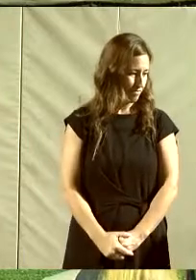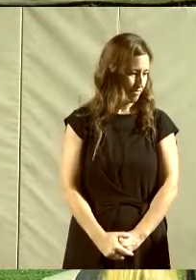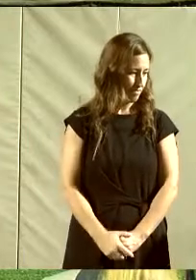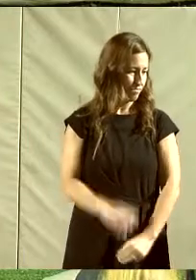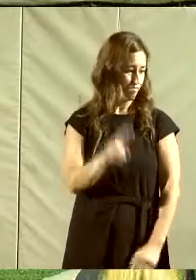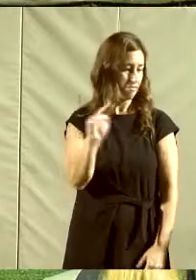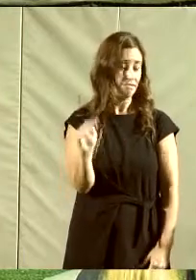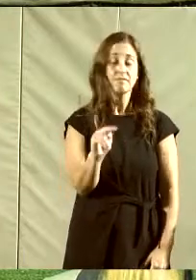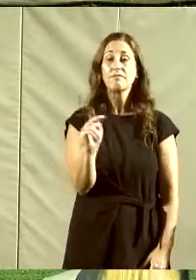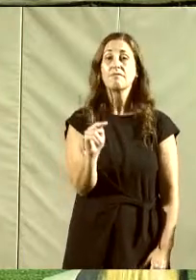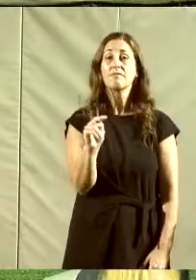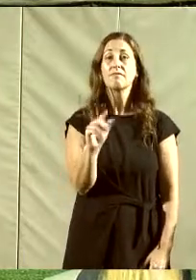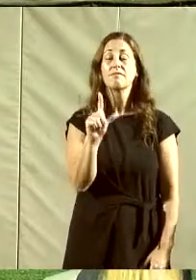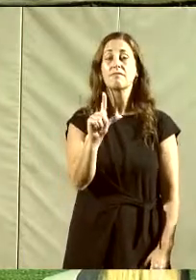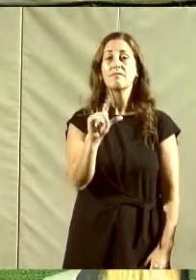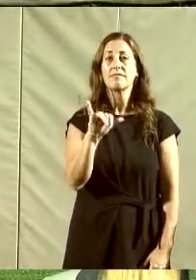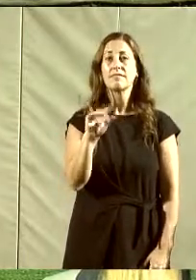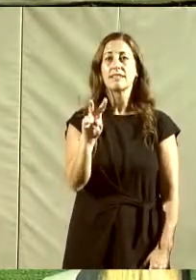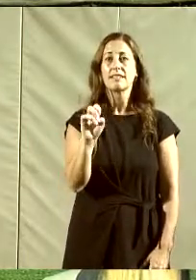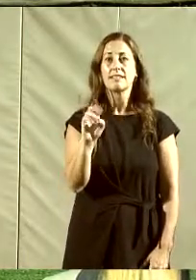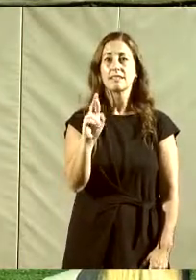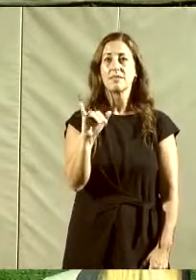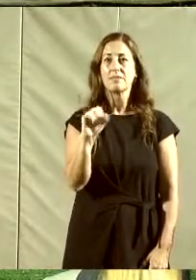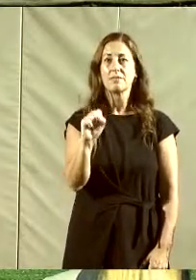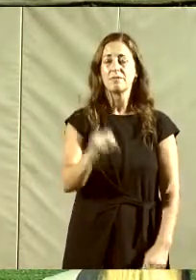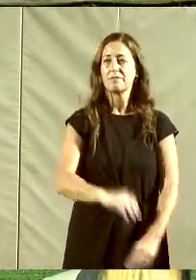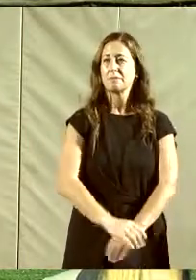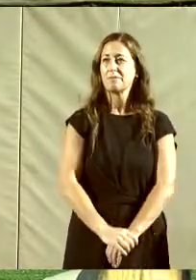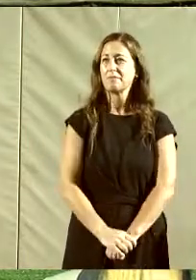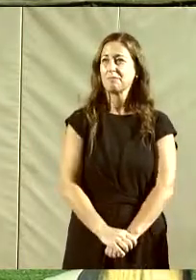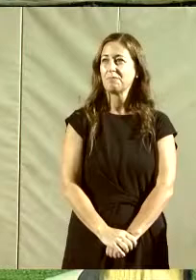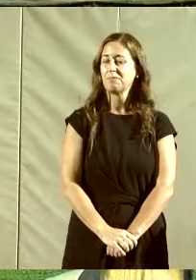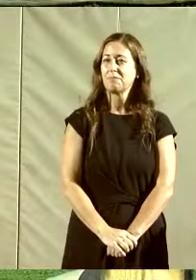Nicholas Theodore Laveras.